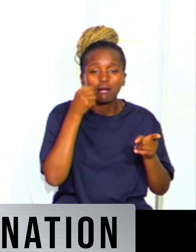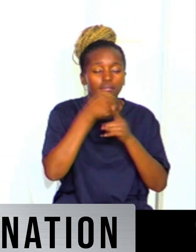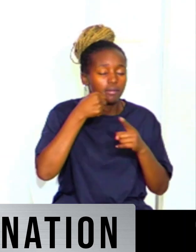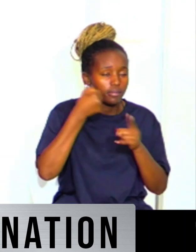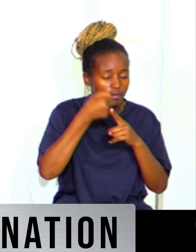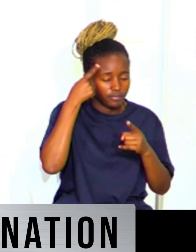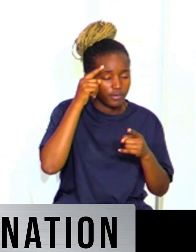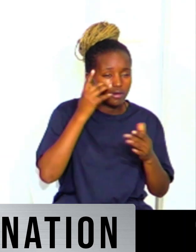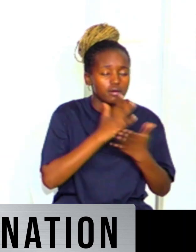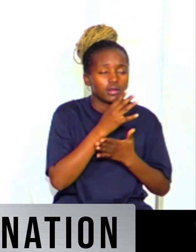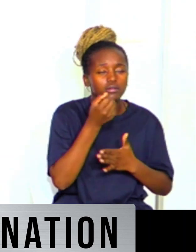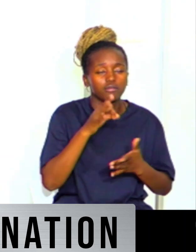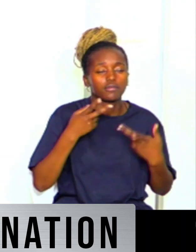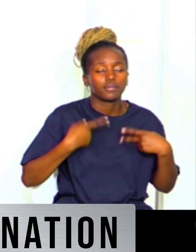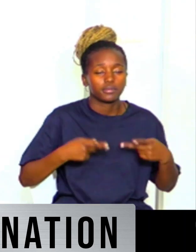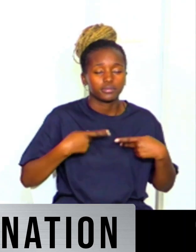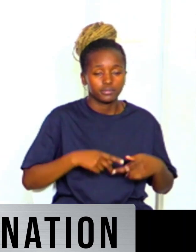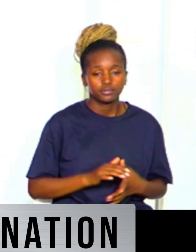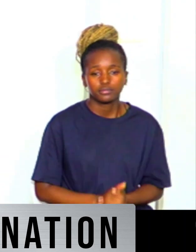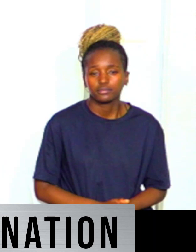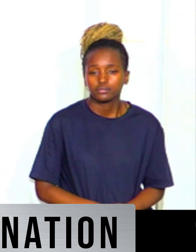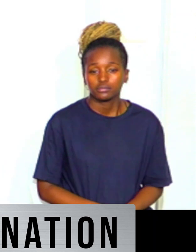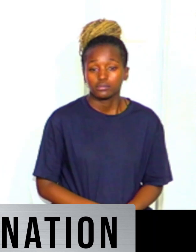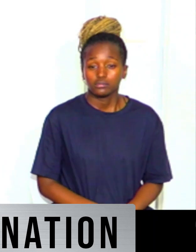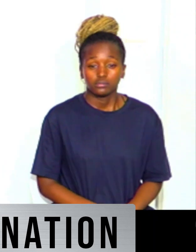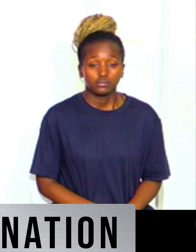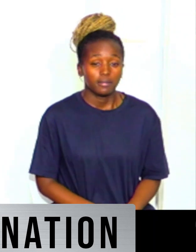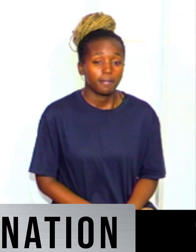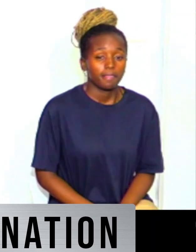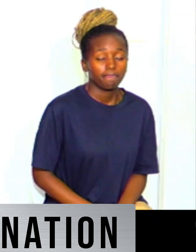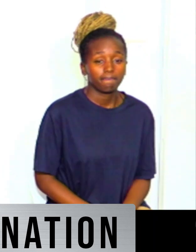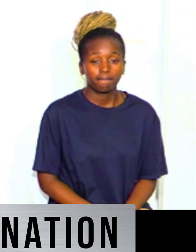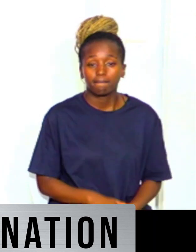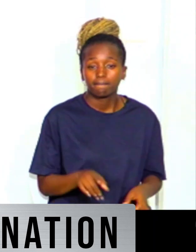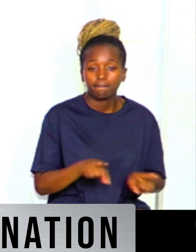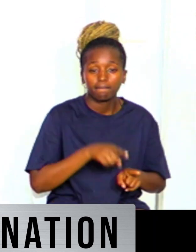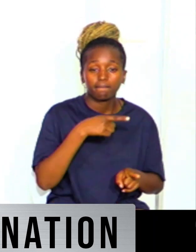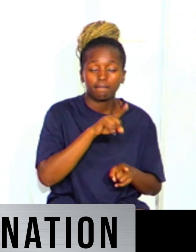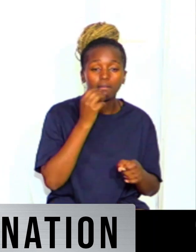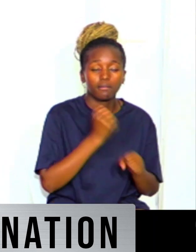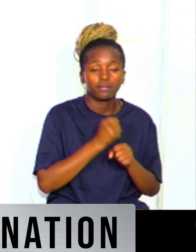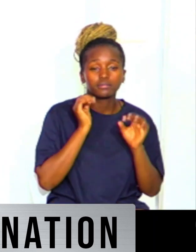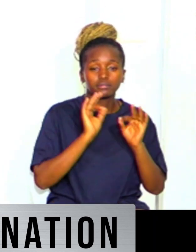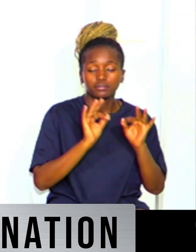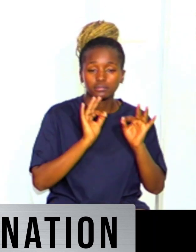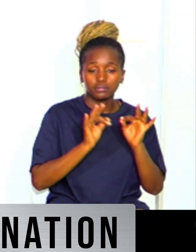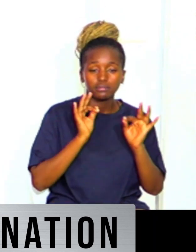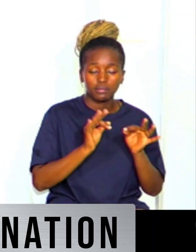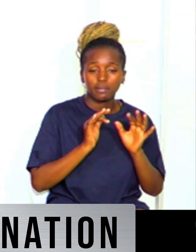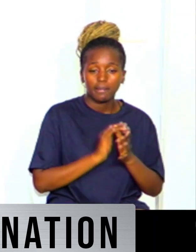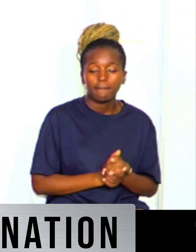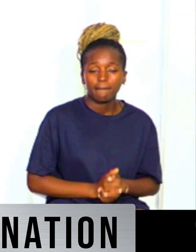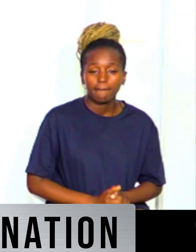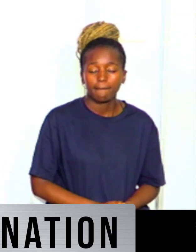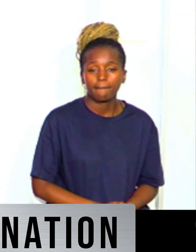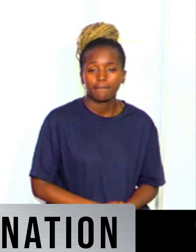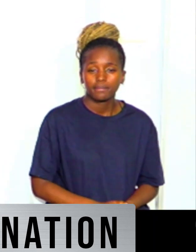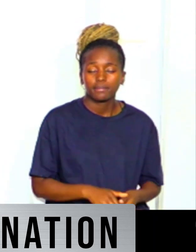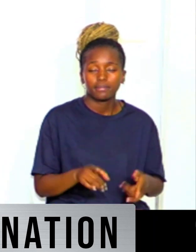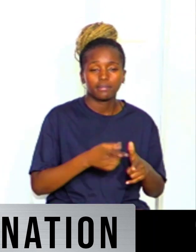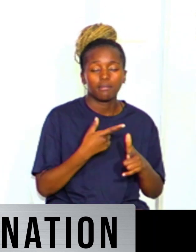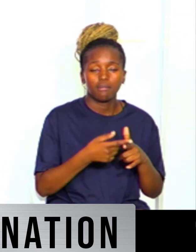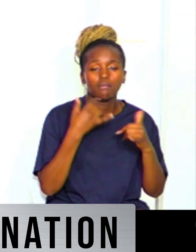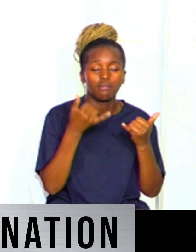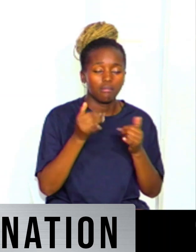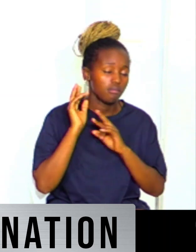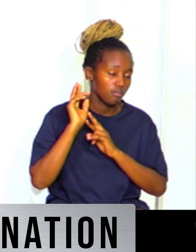the right of people, the PWDs. He did an amazing job. I really love whatever that she did. Hope that